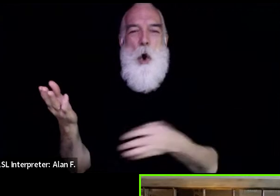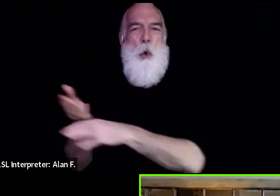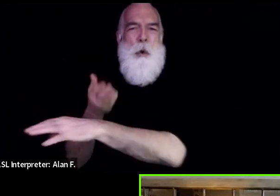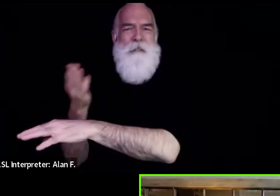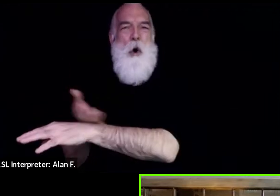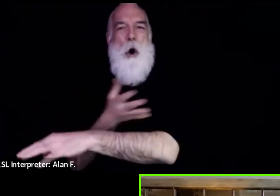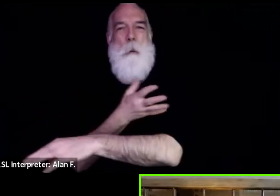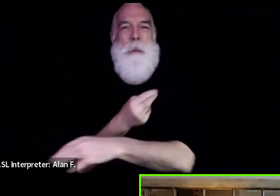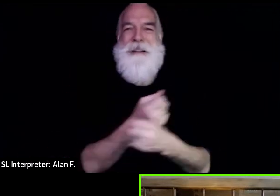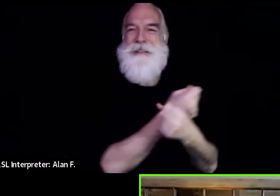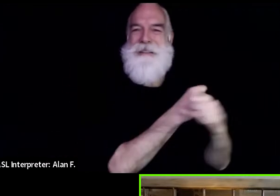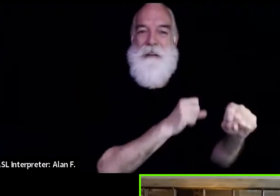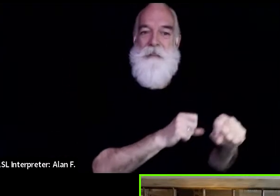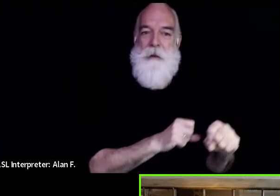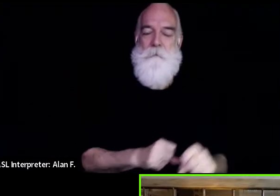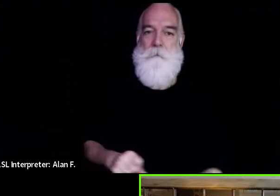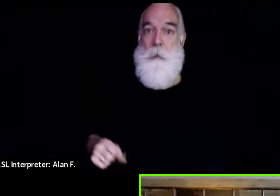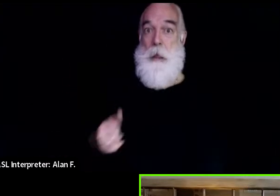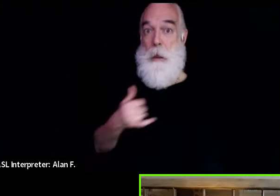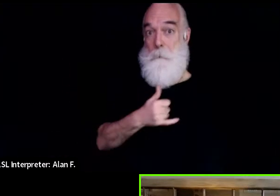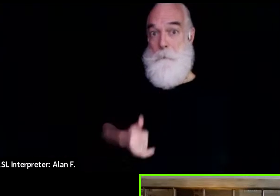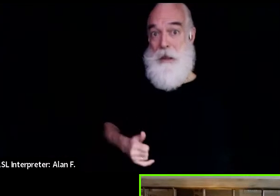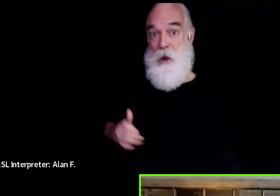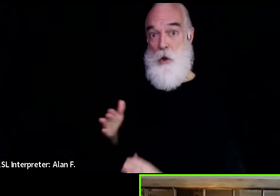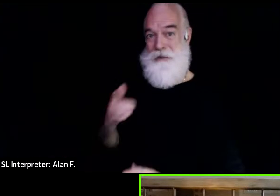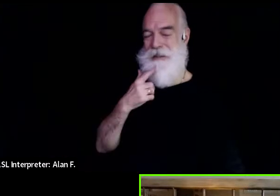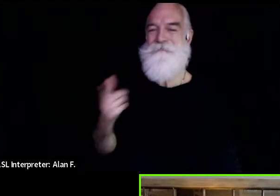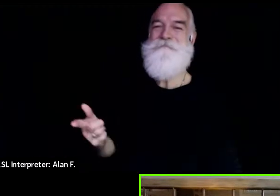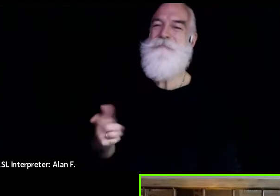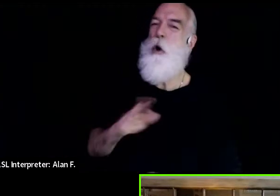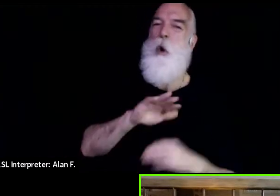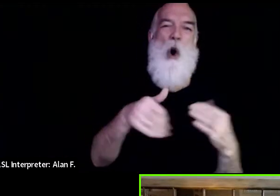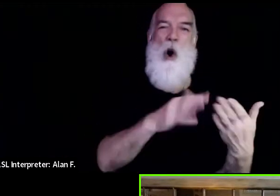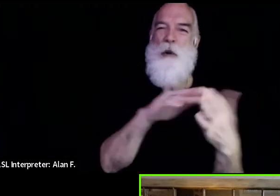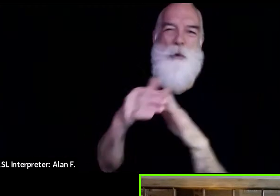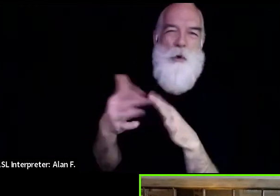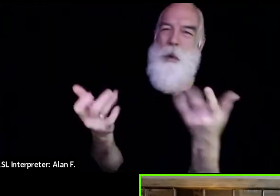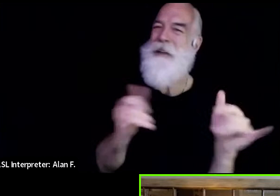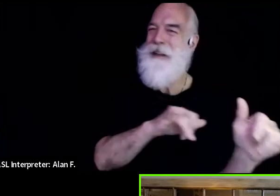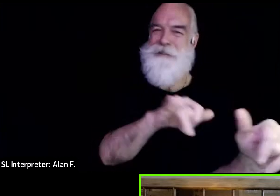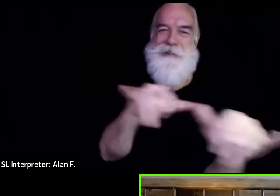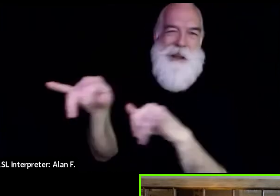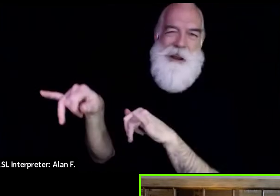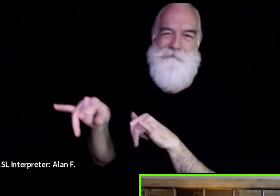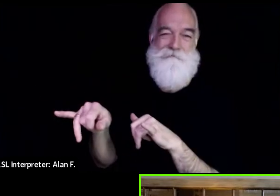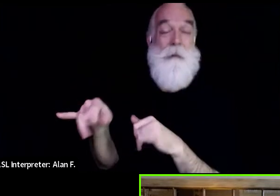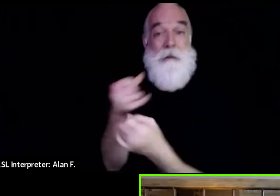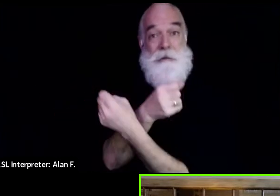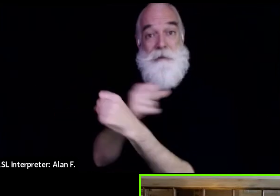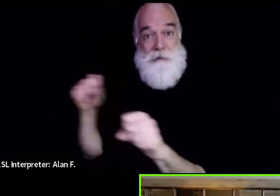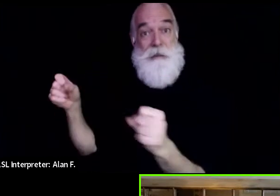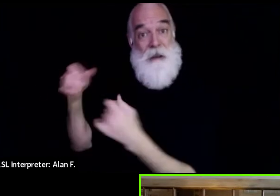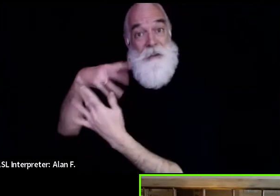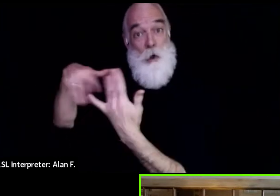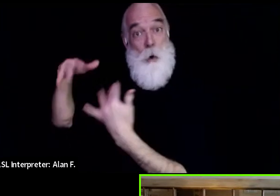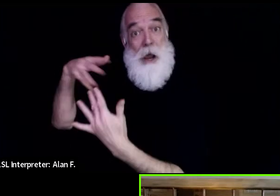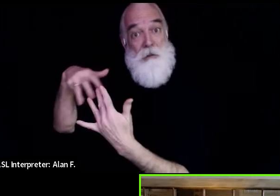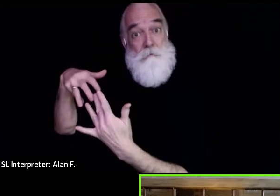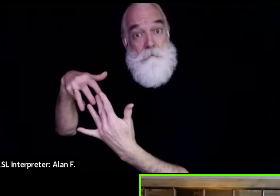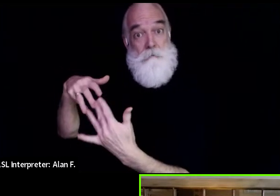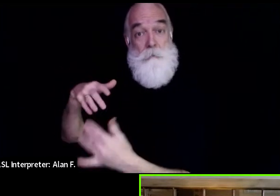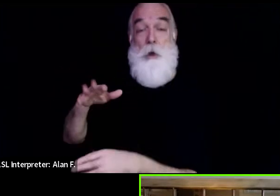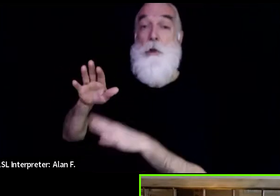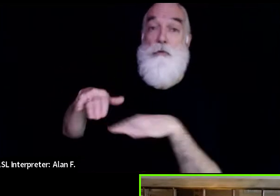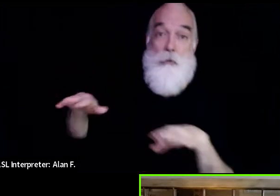our communities want the same things. They want safe interactions. They want their children and their grandchildren and their husbands